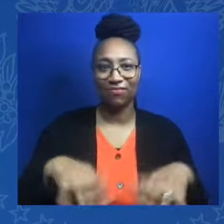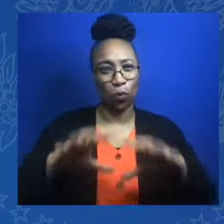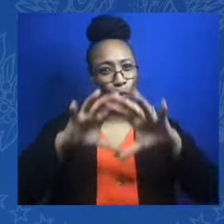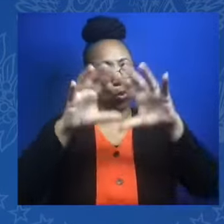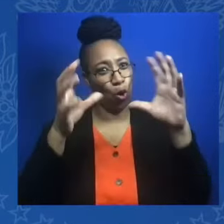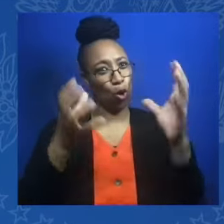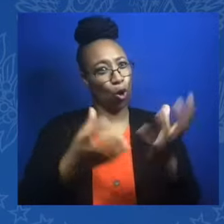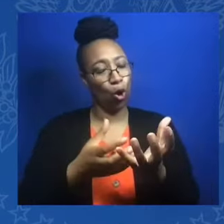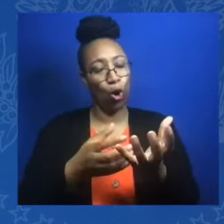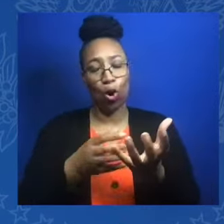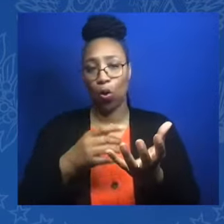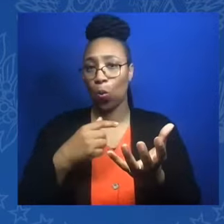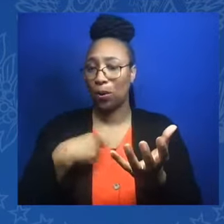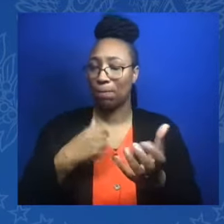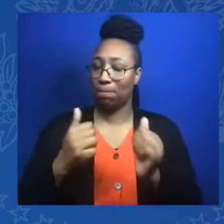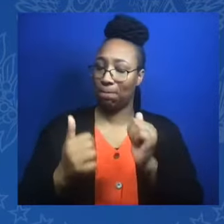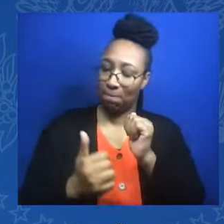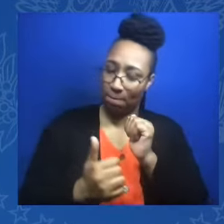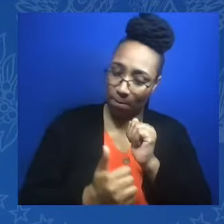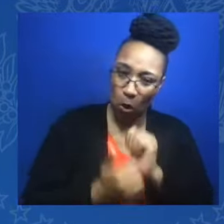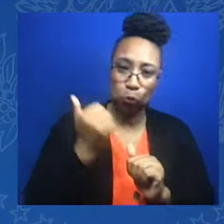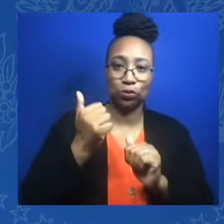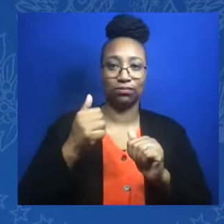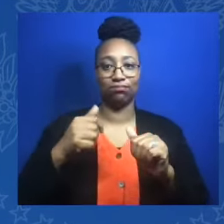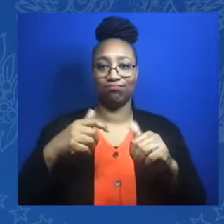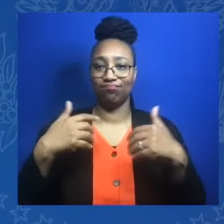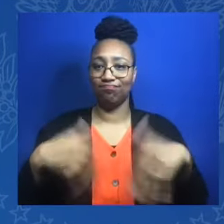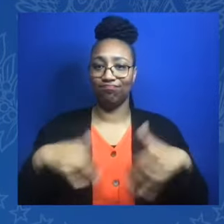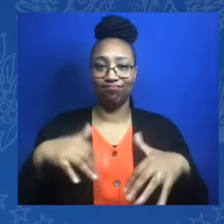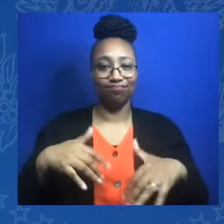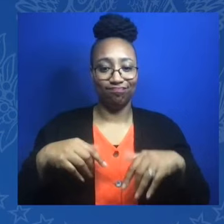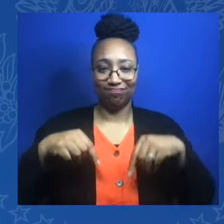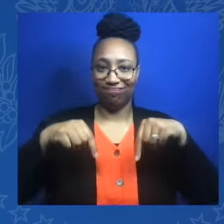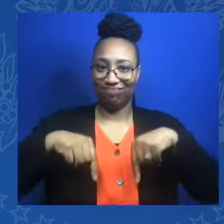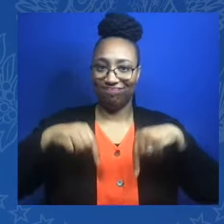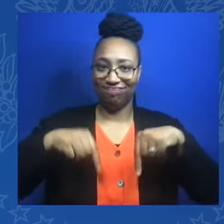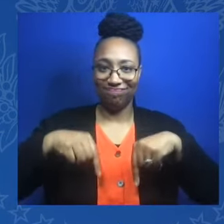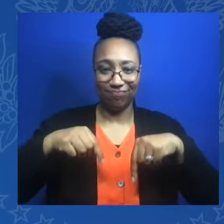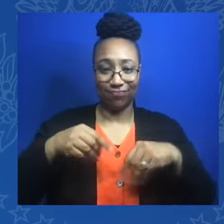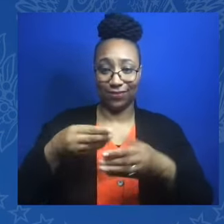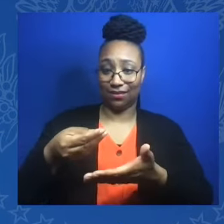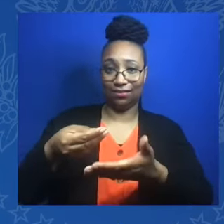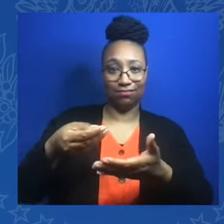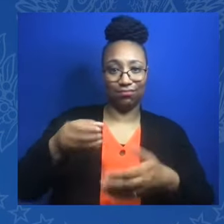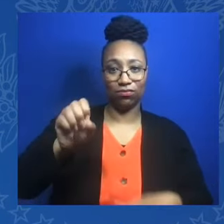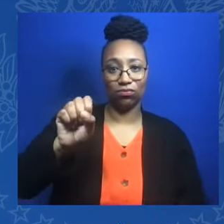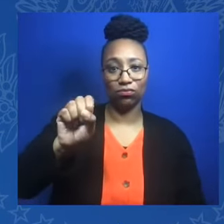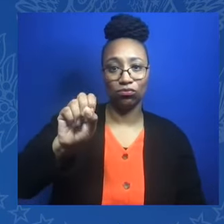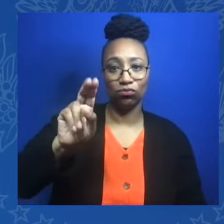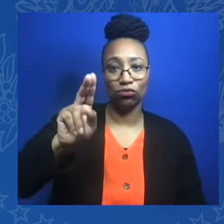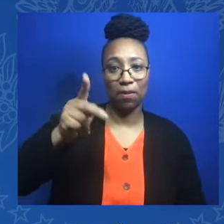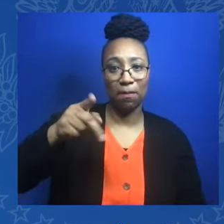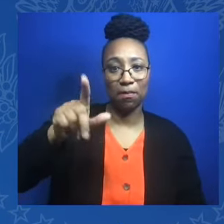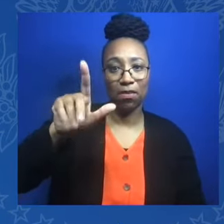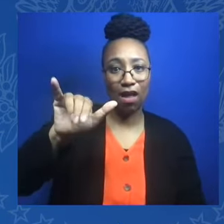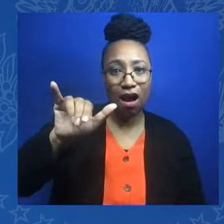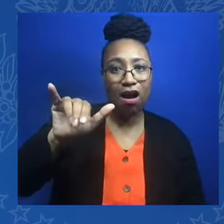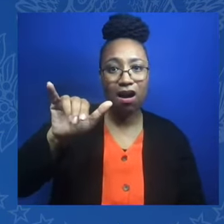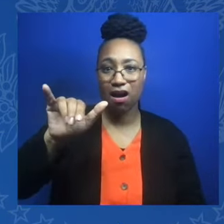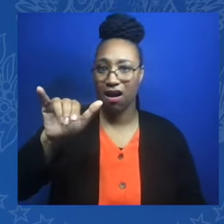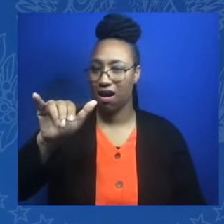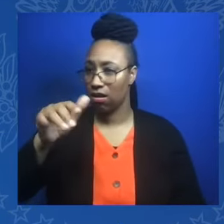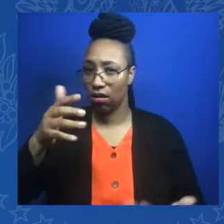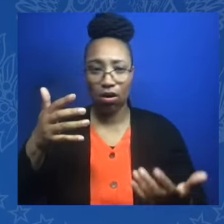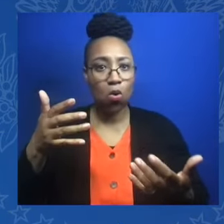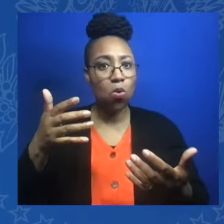For our supply chains are secure and reliable from end to end because we're creating the value at every step right here in